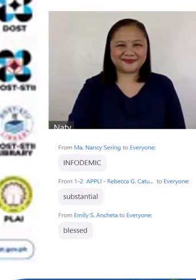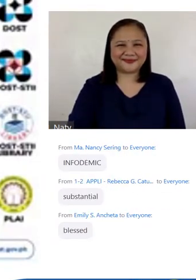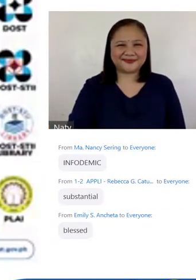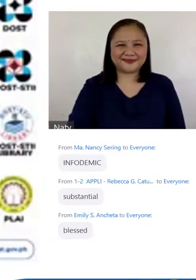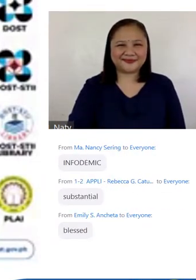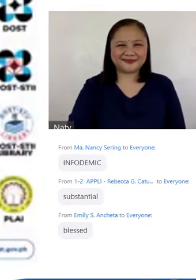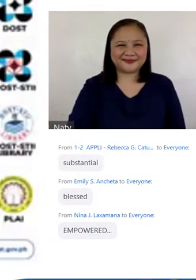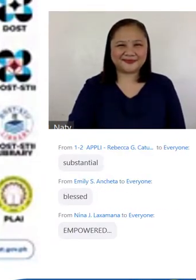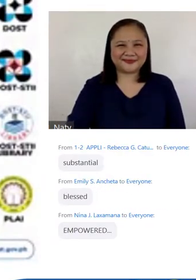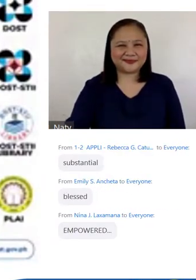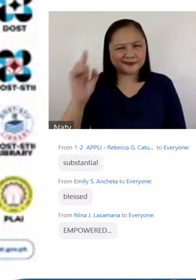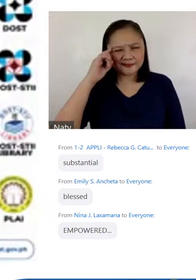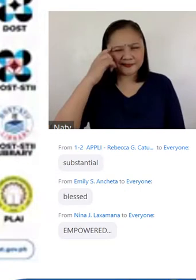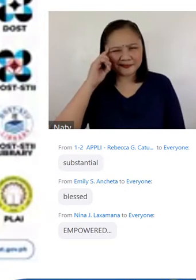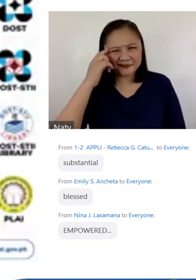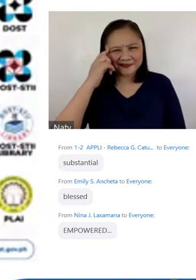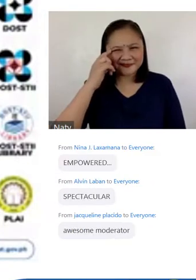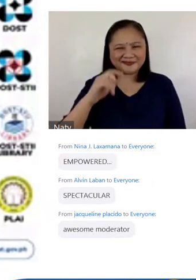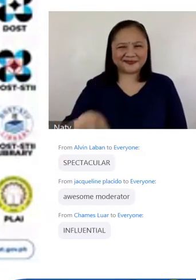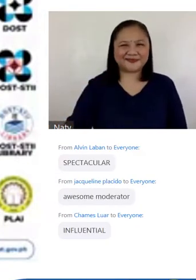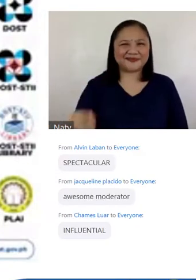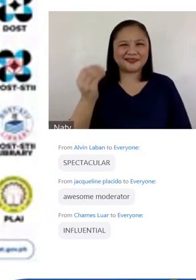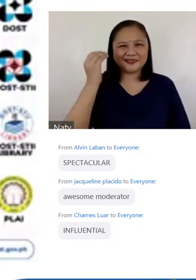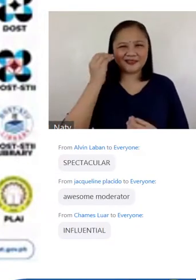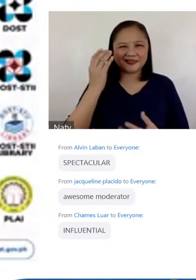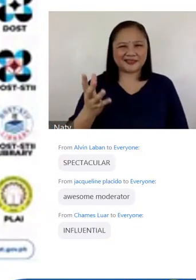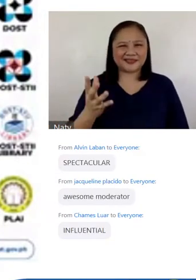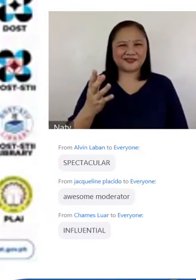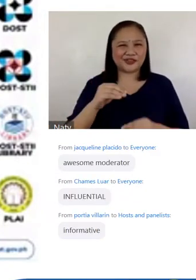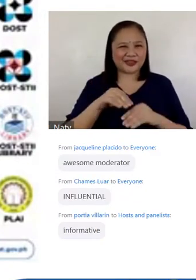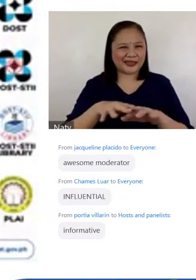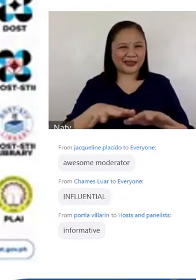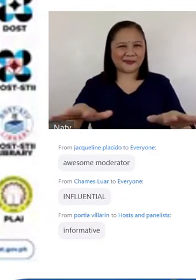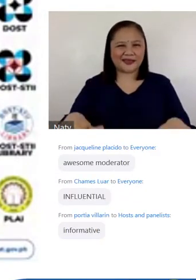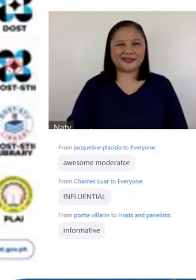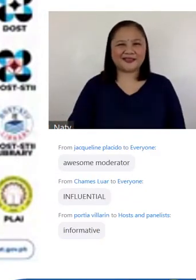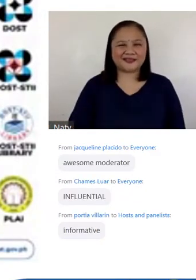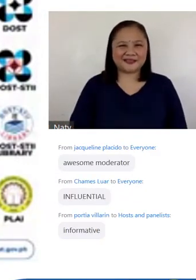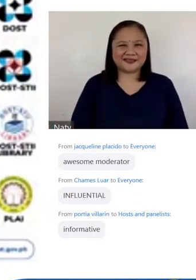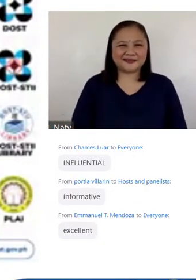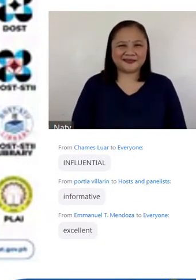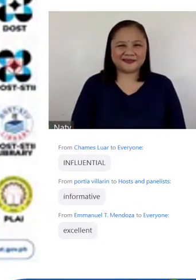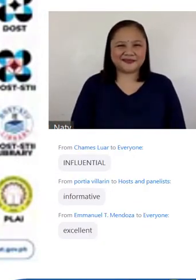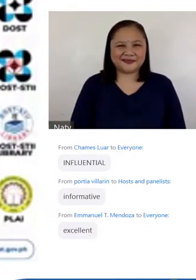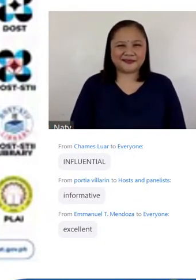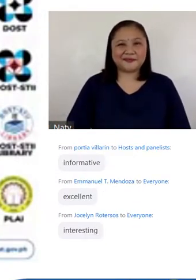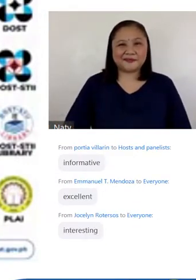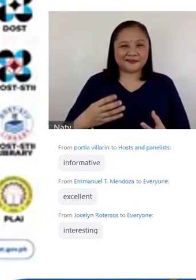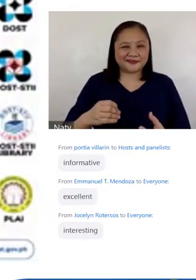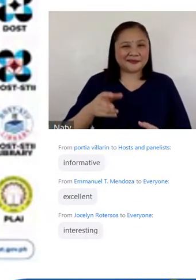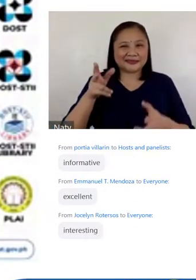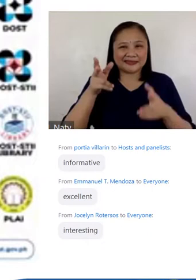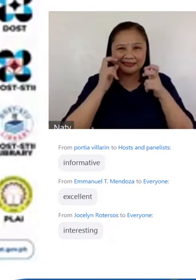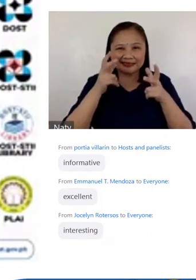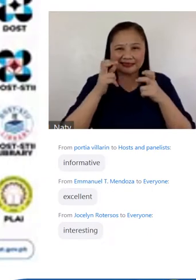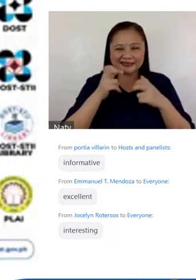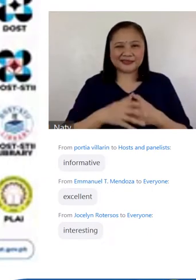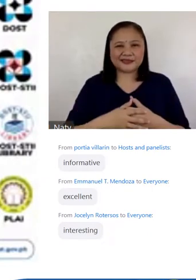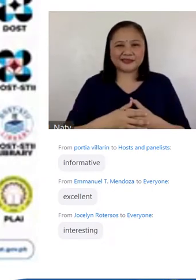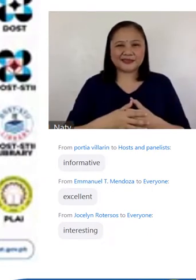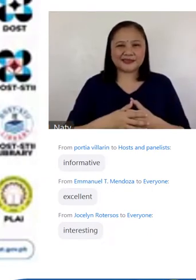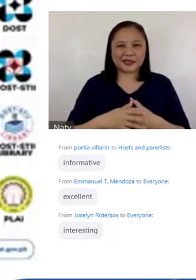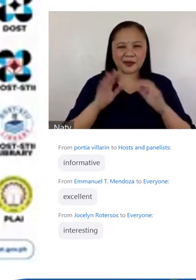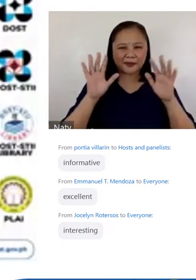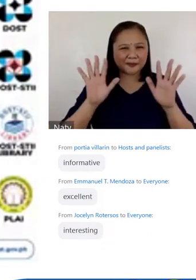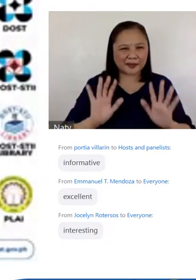Ayan, pinag-isipan daw. Infodemic. Marami po ba kayong ano, narinig? And